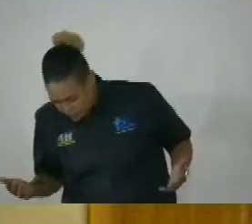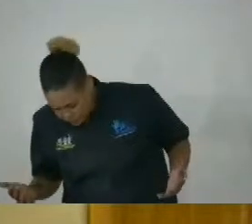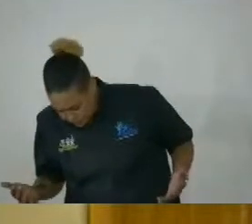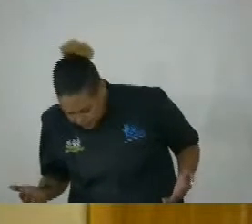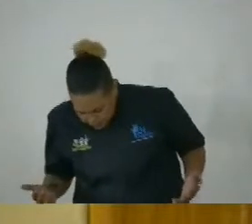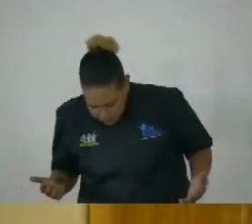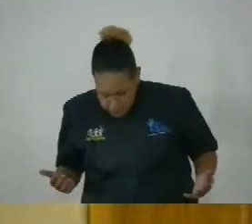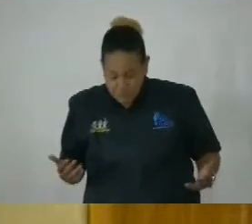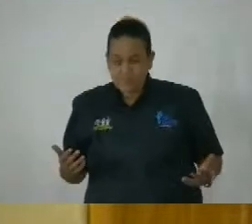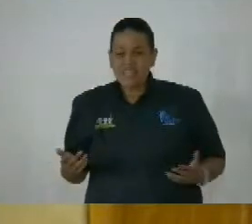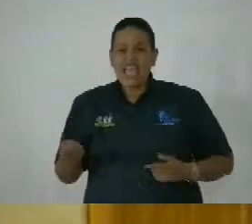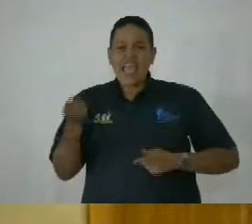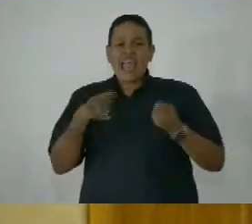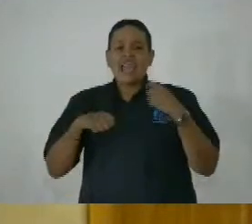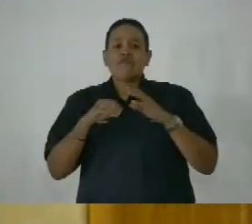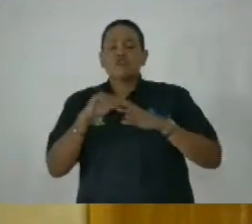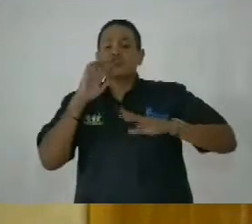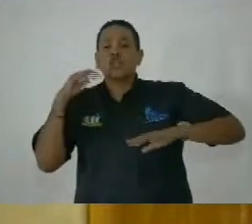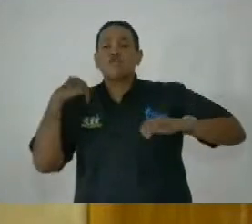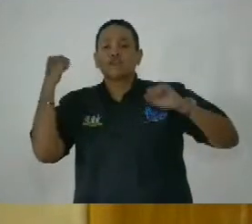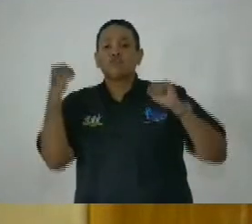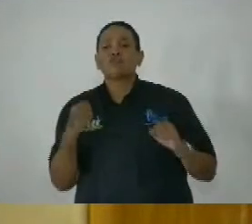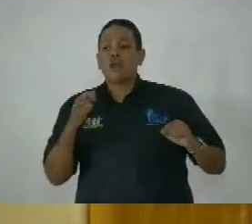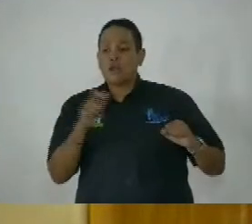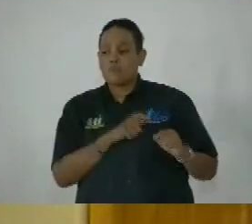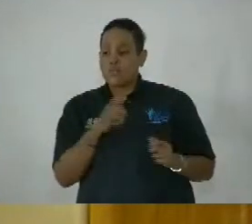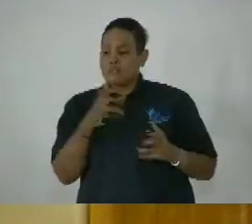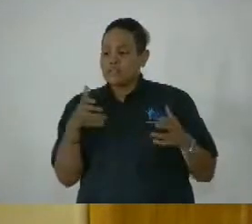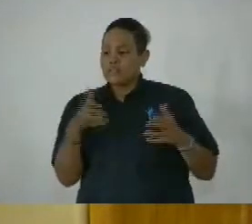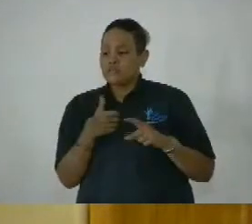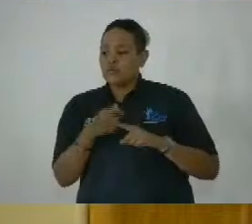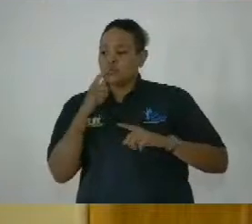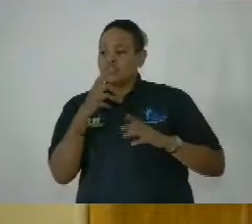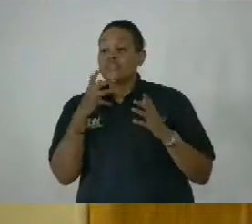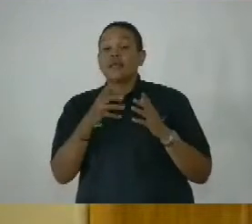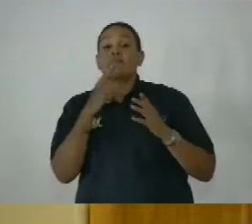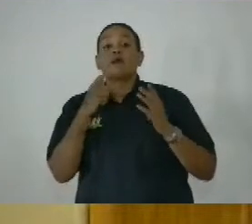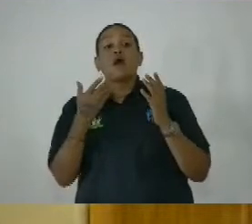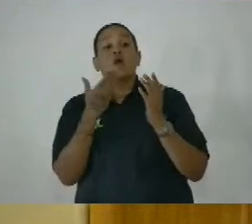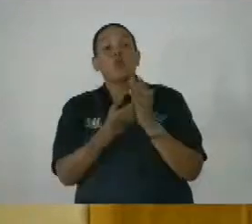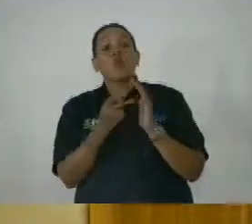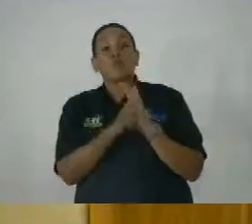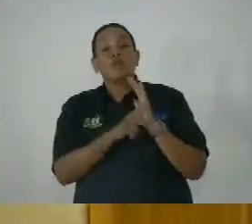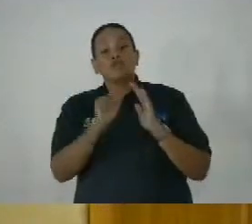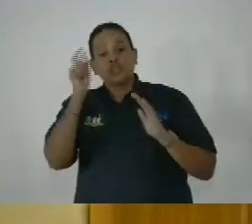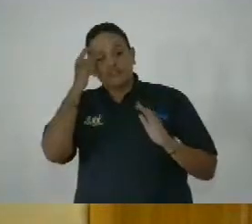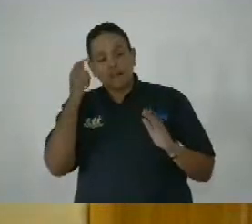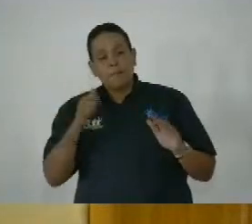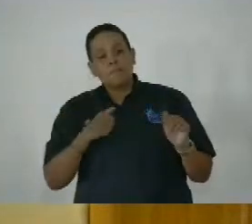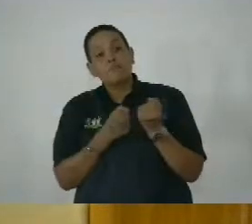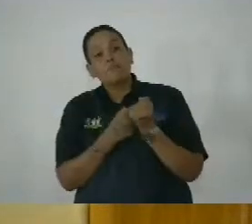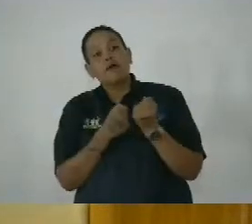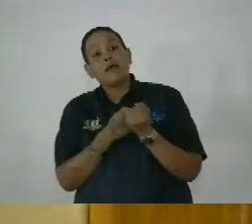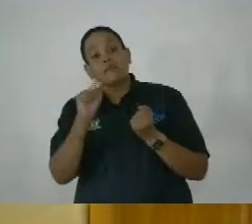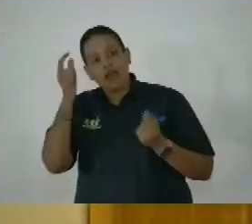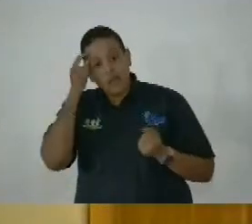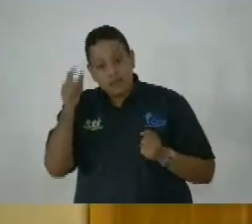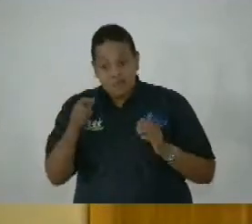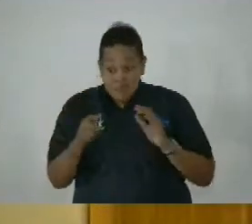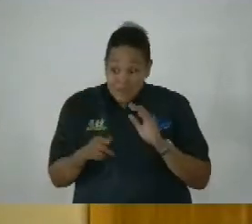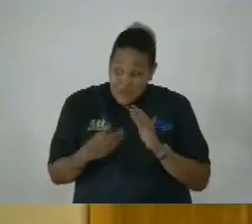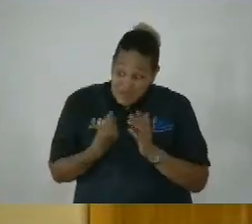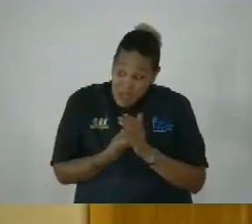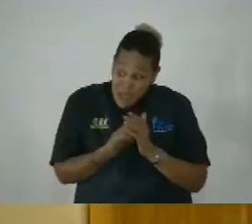the evolution of a strong force for good, shaped by the sound policy of the government, backed by the government's financing of critical programs, guided